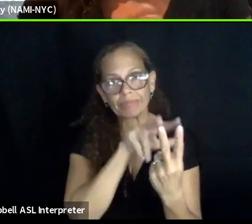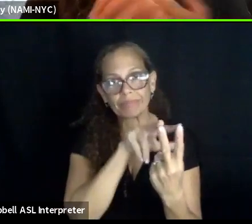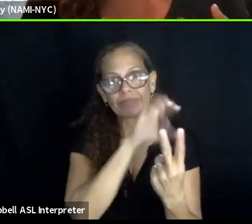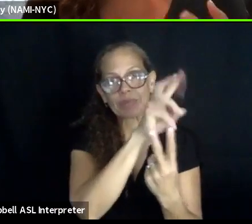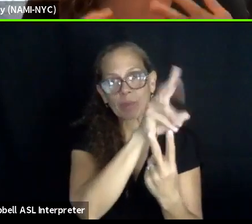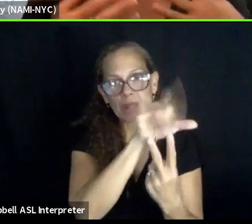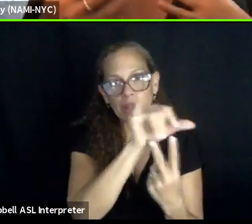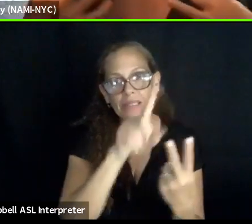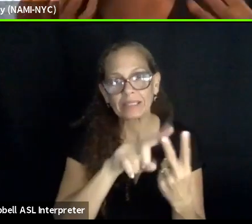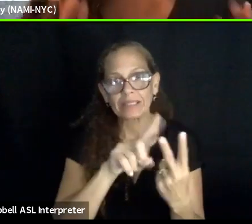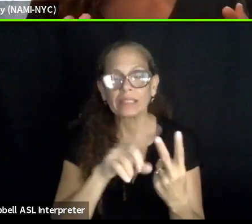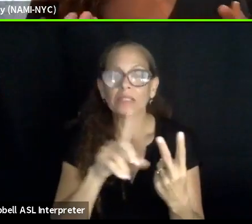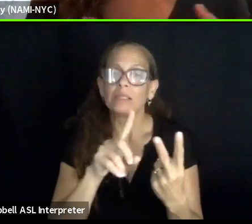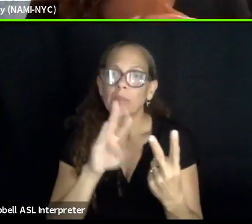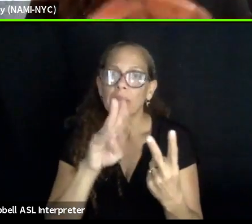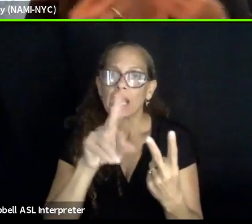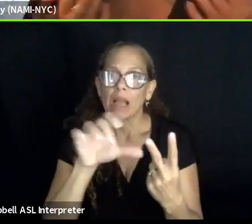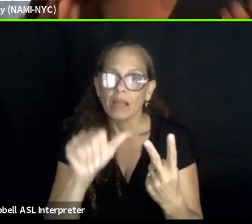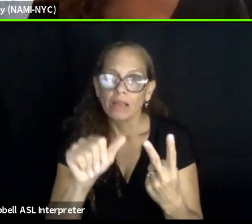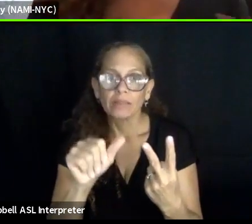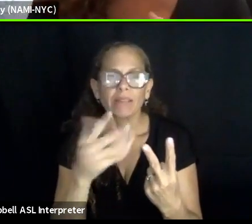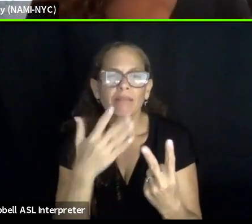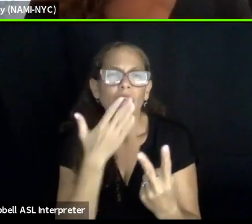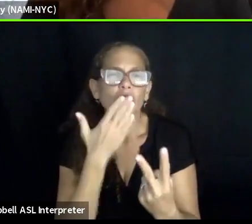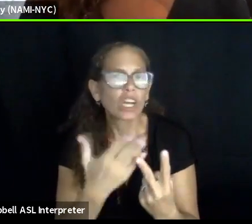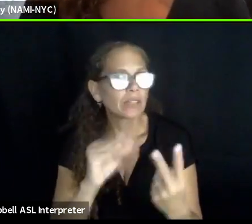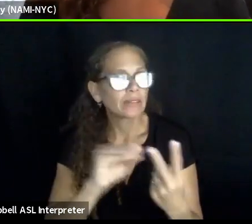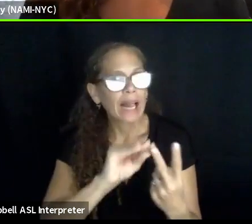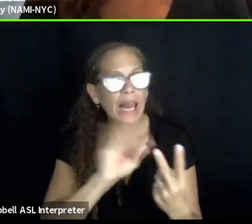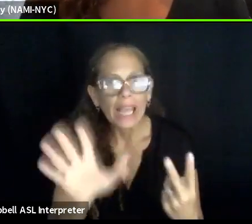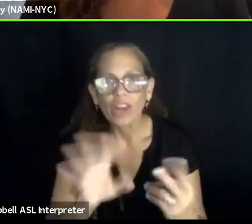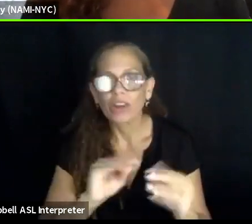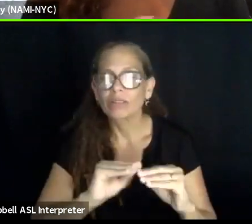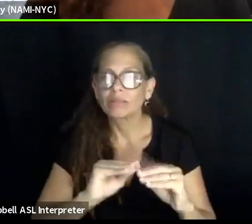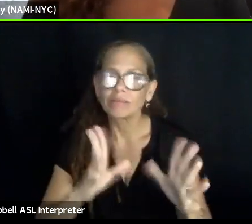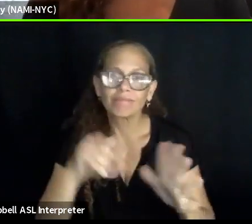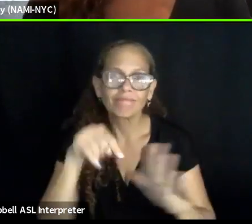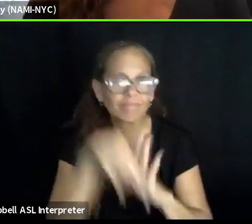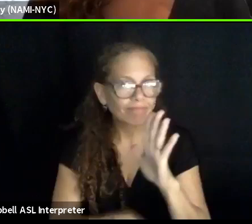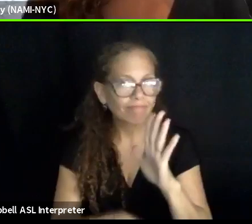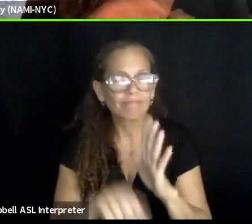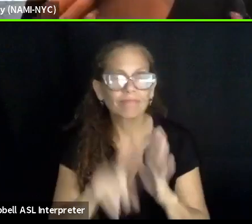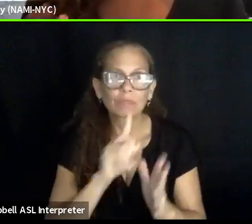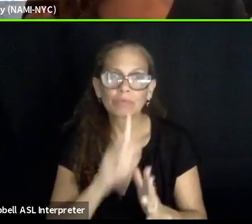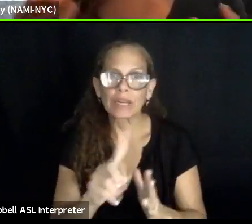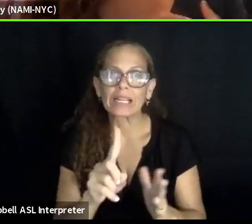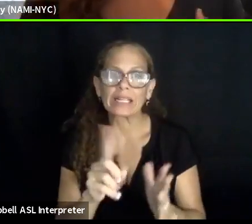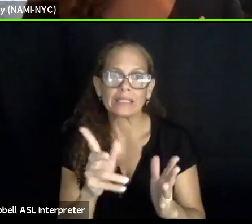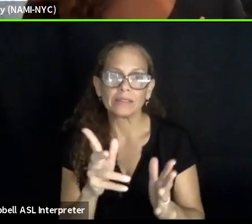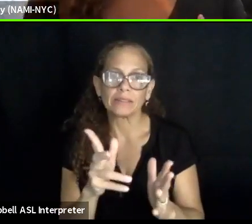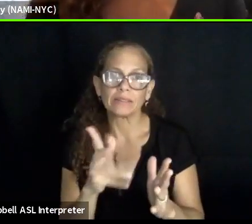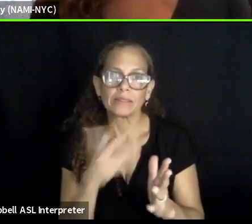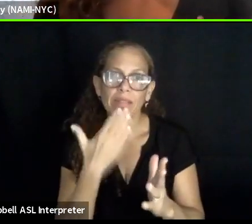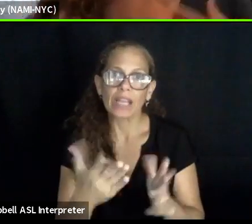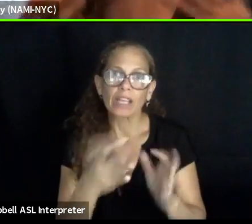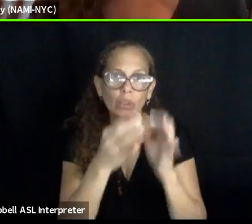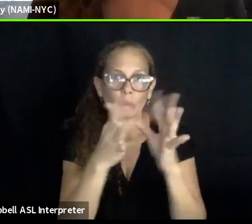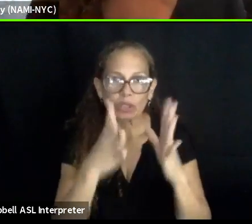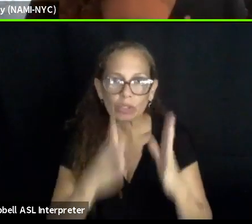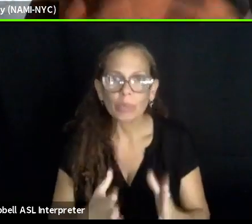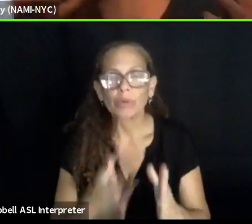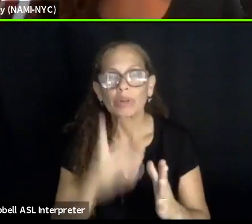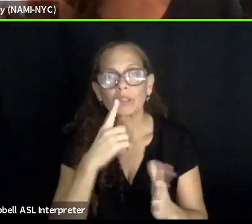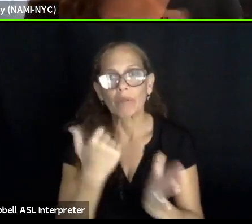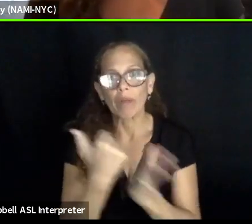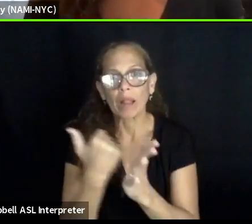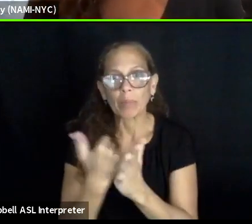so thoughtful and thorough and clear. This was really great. Thank you to our interpreters for helping